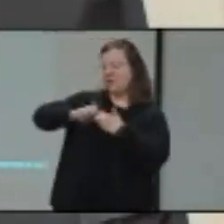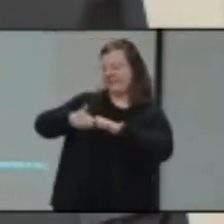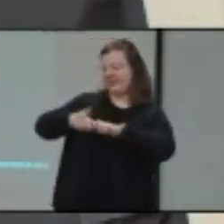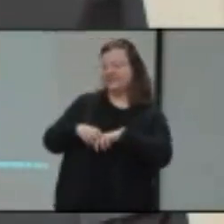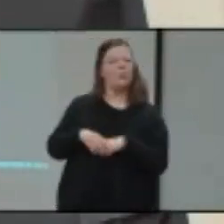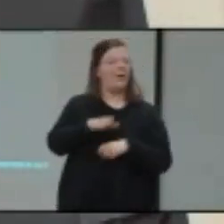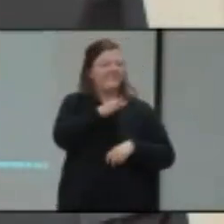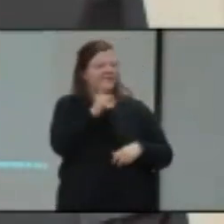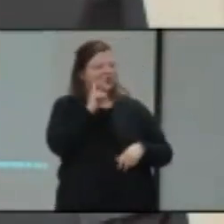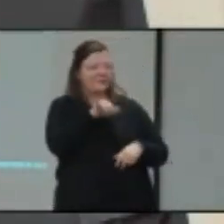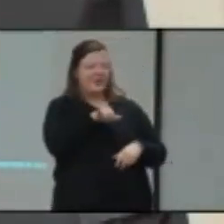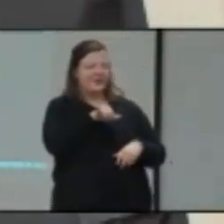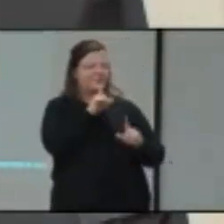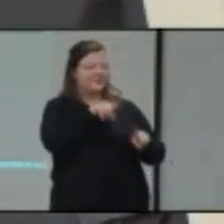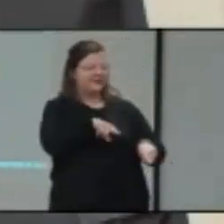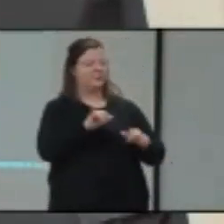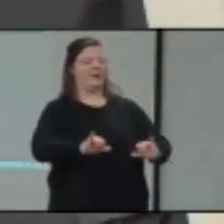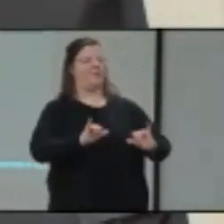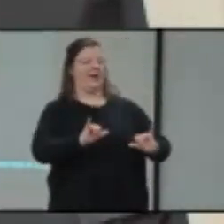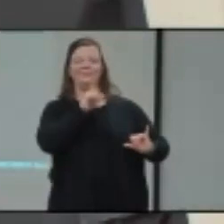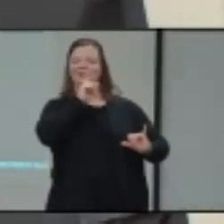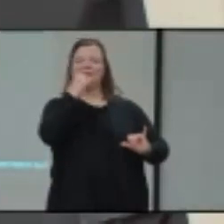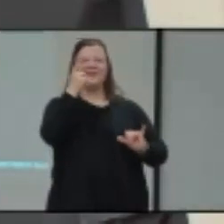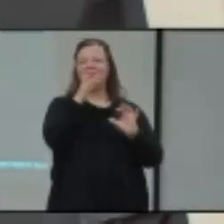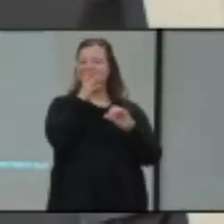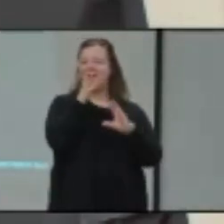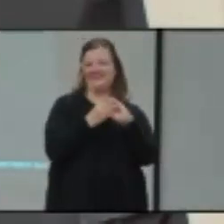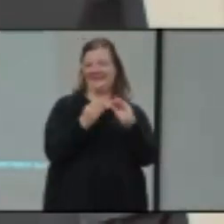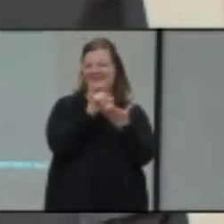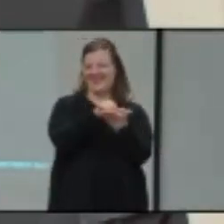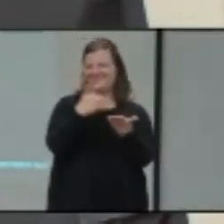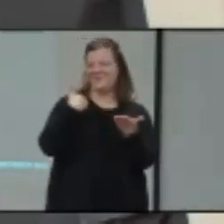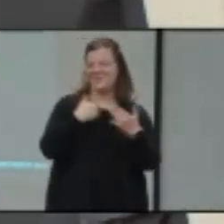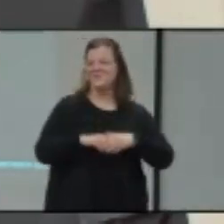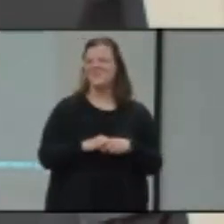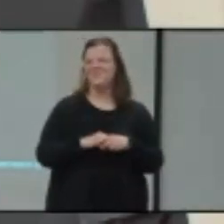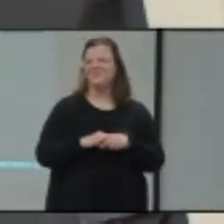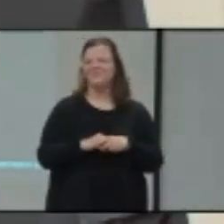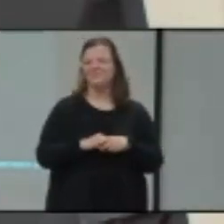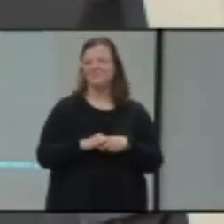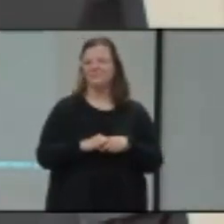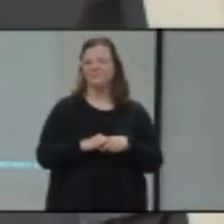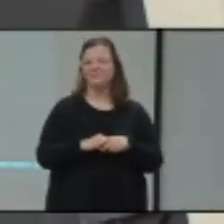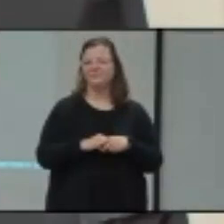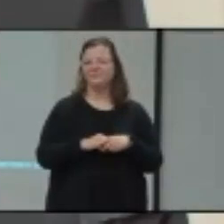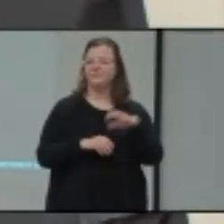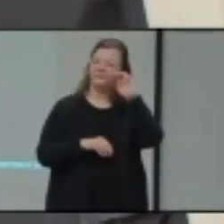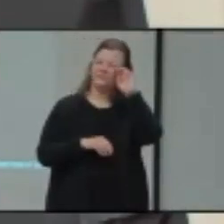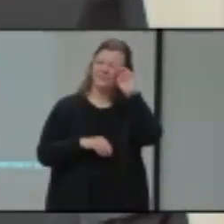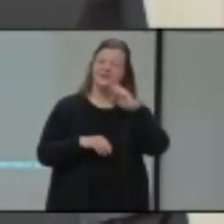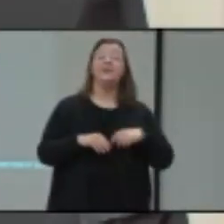I've never heard that response, but I'm sure someone's mom has given them that response. Go depress.